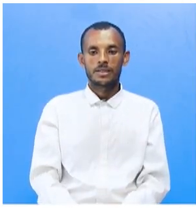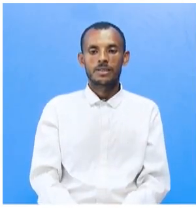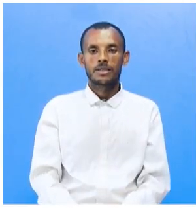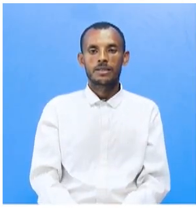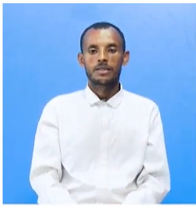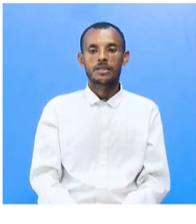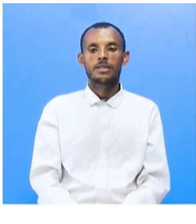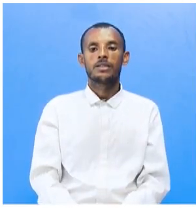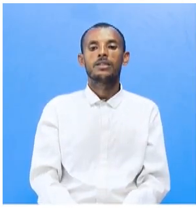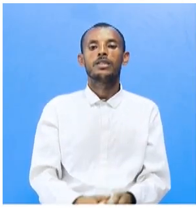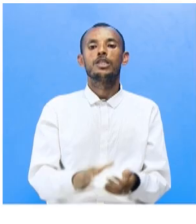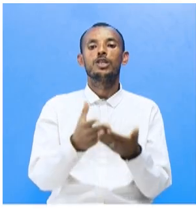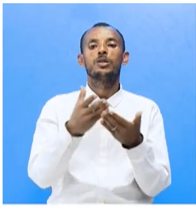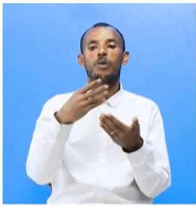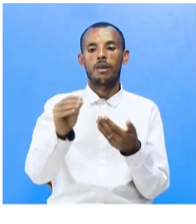an article is sold.